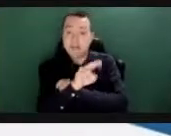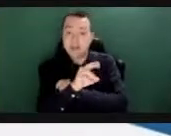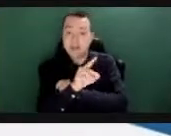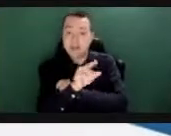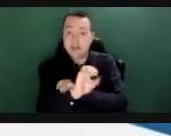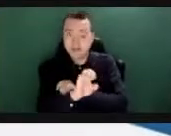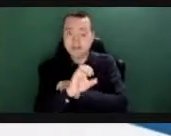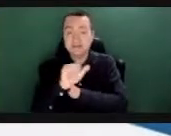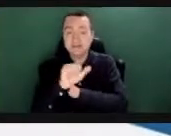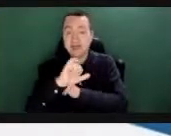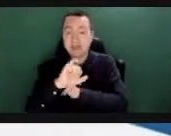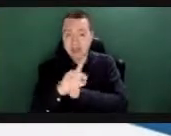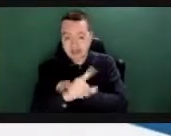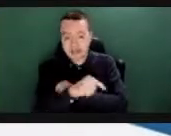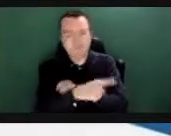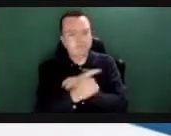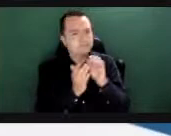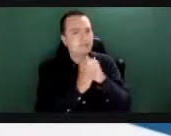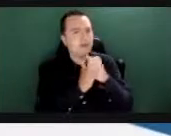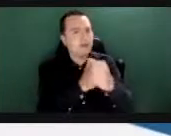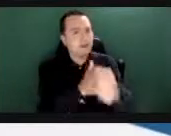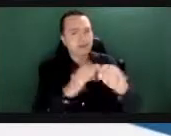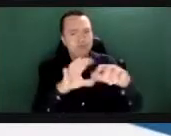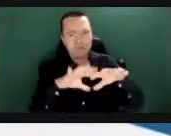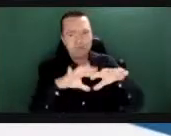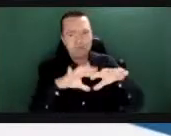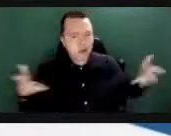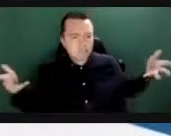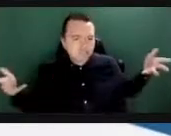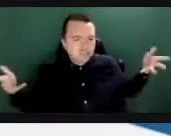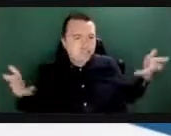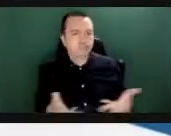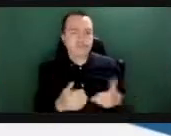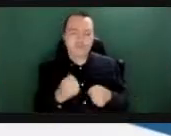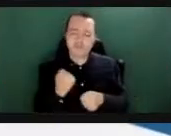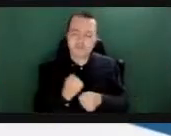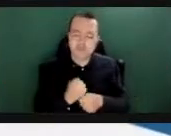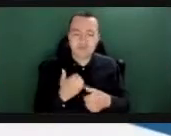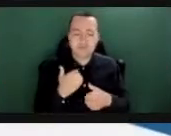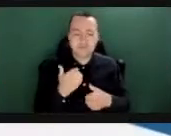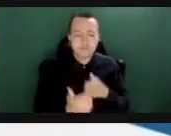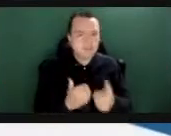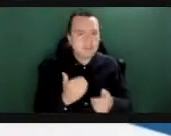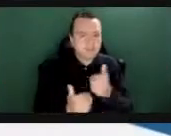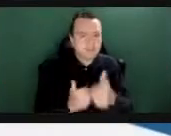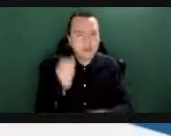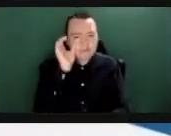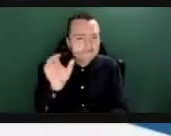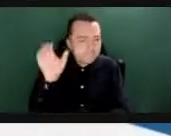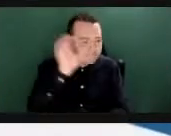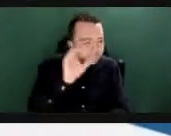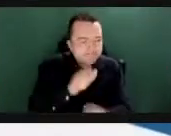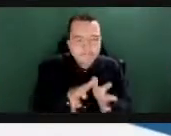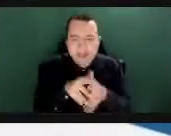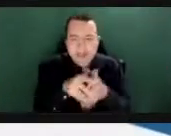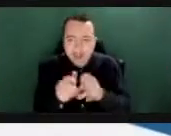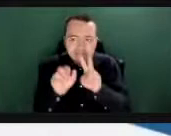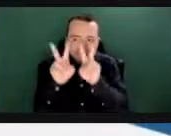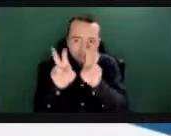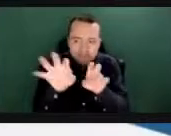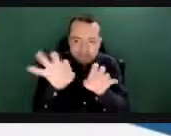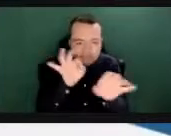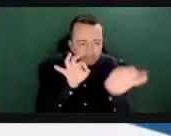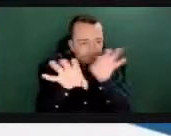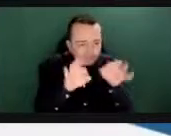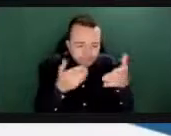the humanitarian response and to examine the issues around future emergency preparedness and response. The collection